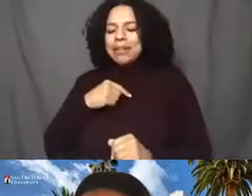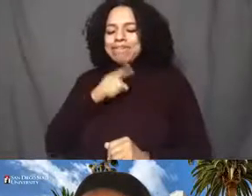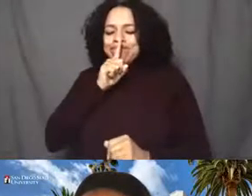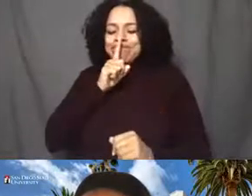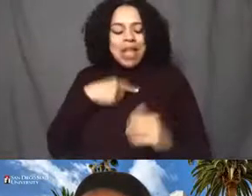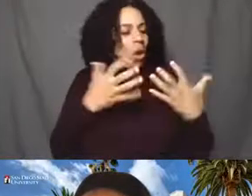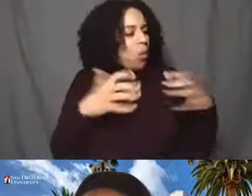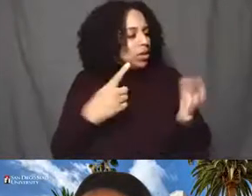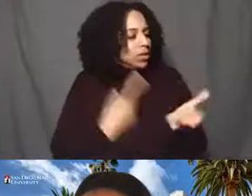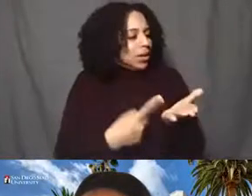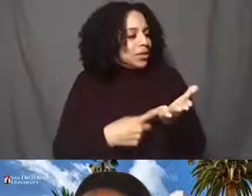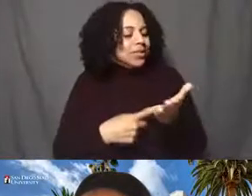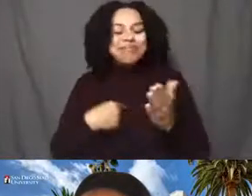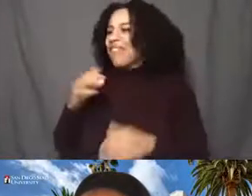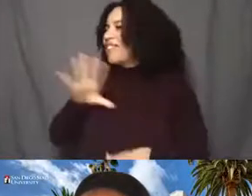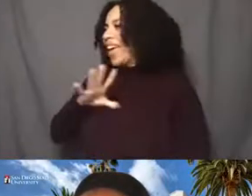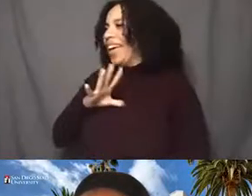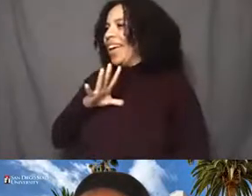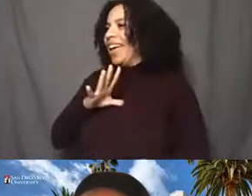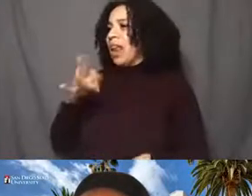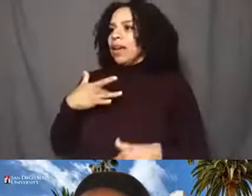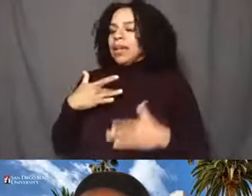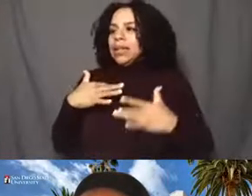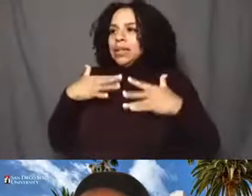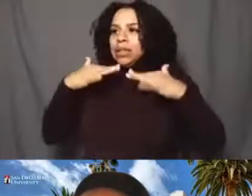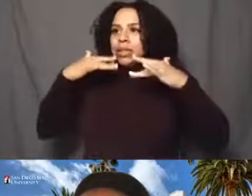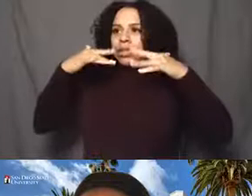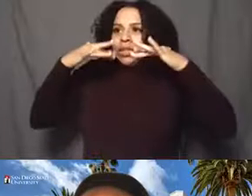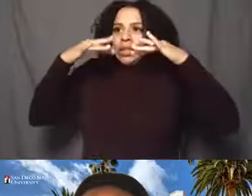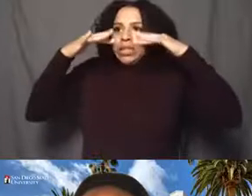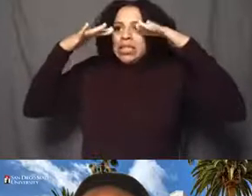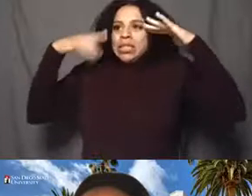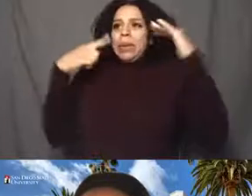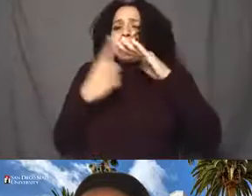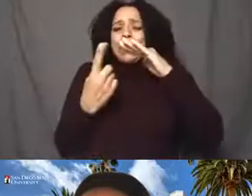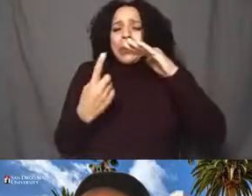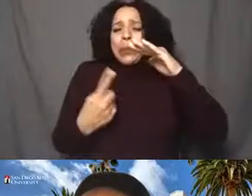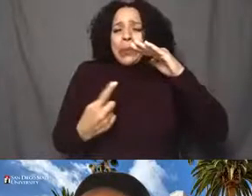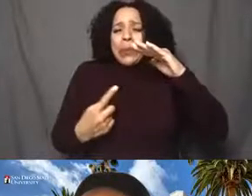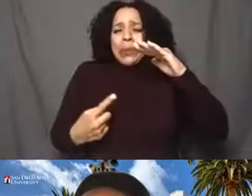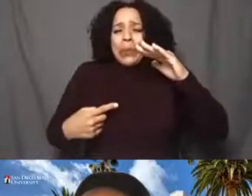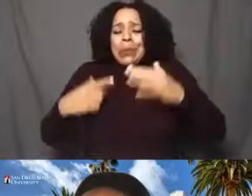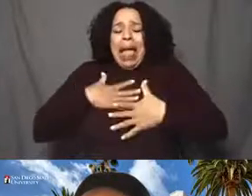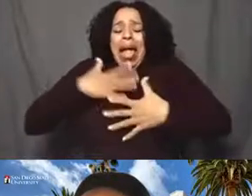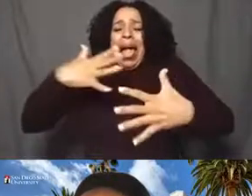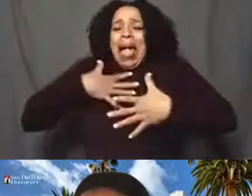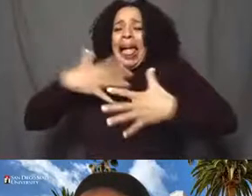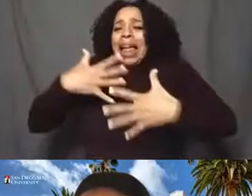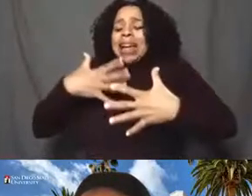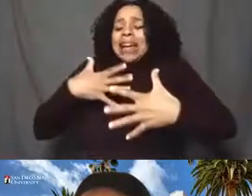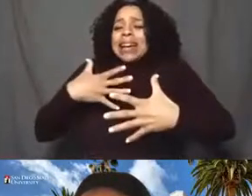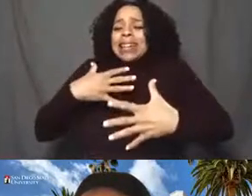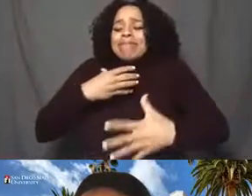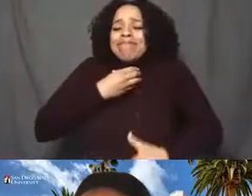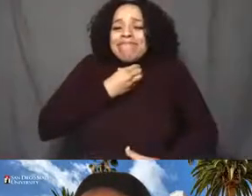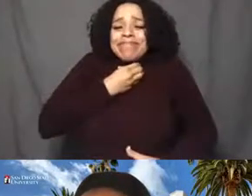Sometimes all the oxygen in the room becomes water. I feel like I'm sinking to the bottom, like I'm running out of air, but I made a promise to myself that I won't